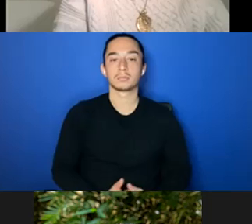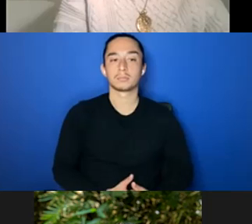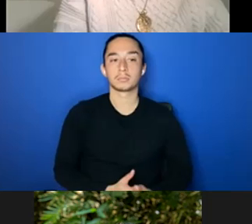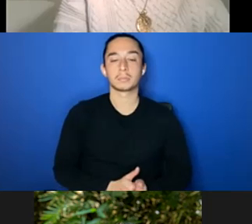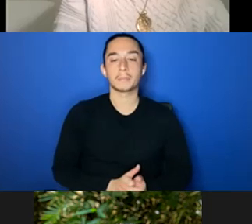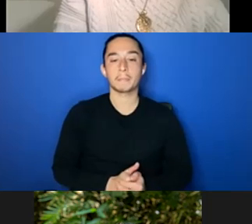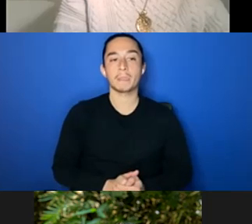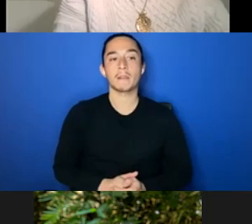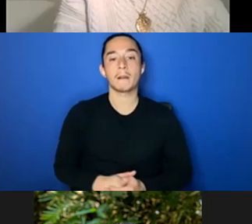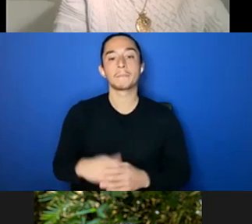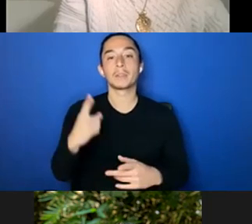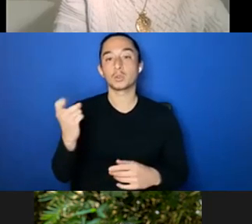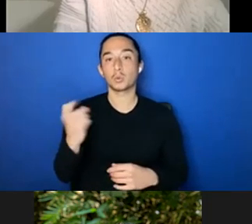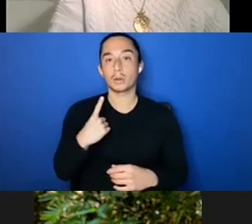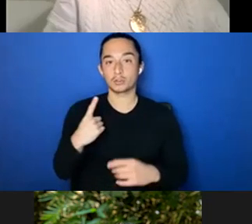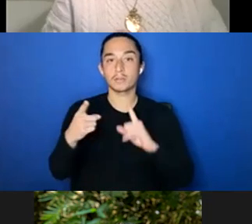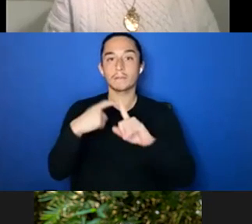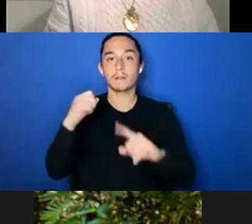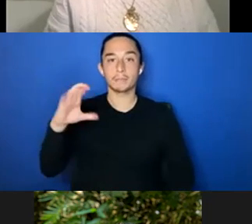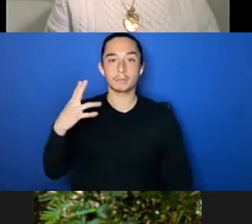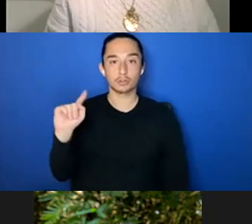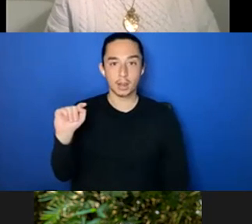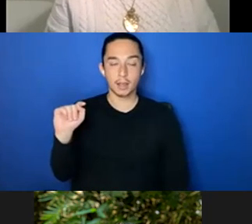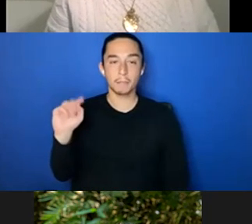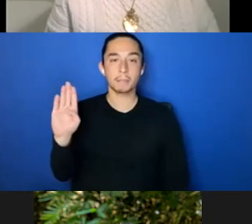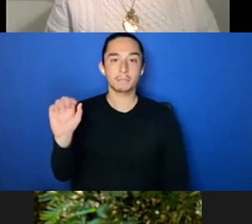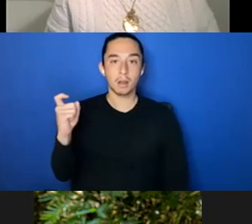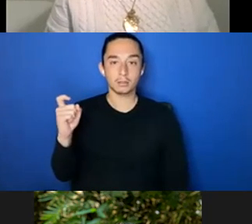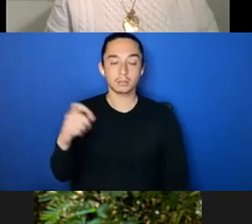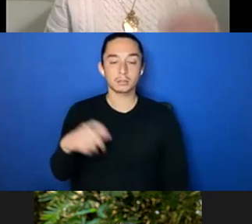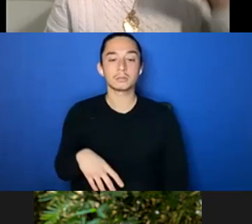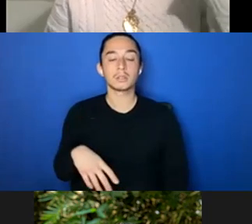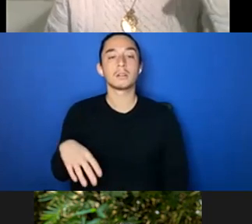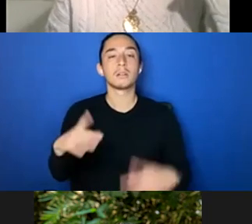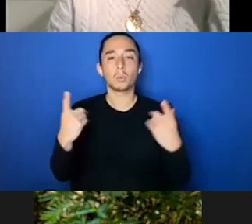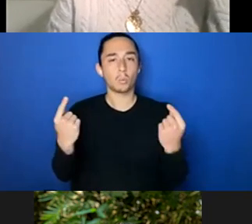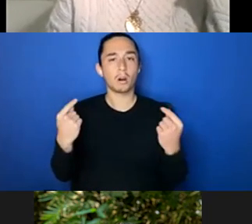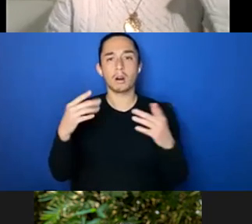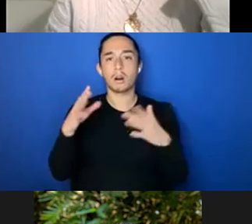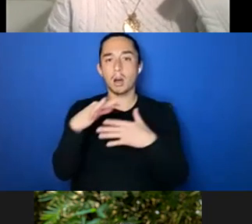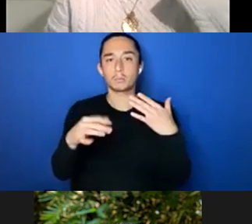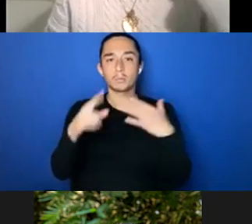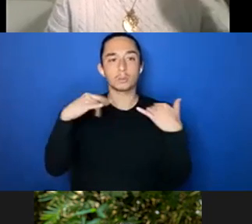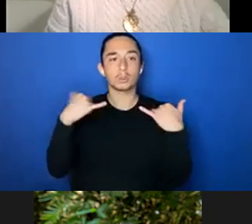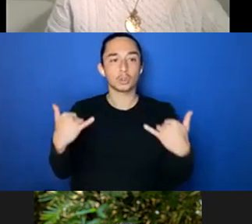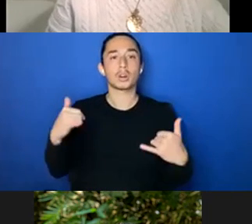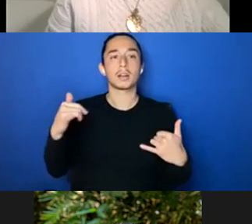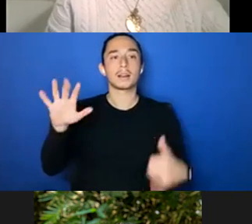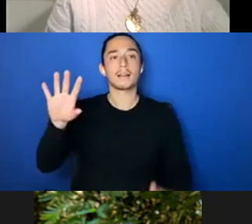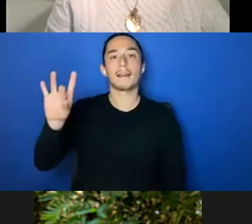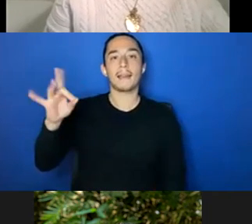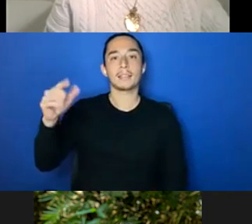There is a question in the chat box. What will be the options for the current 8th graders?